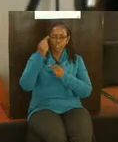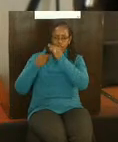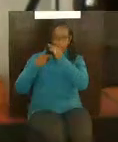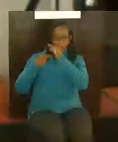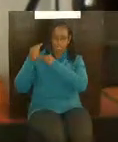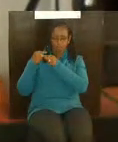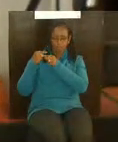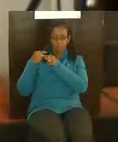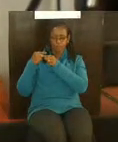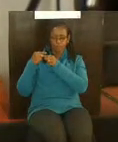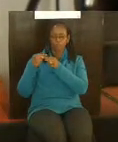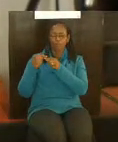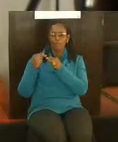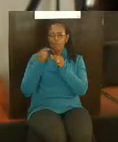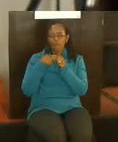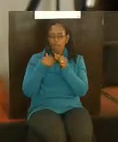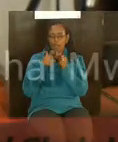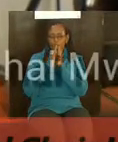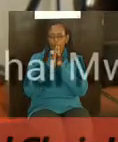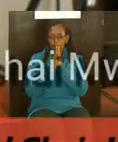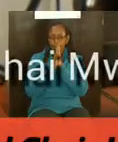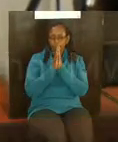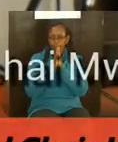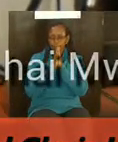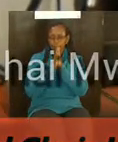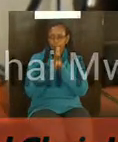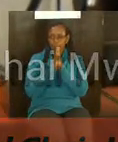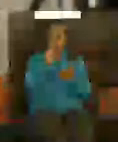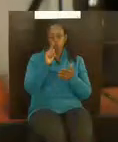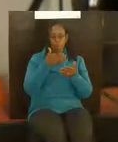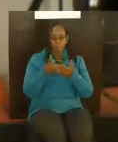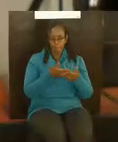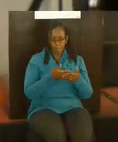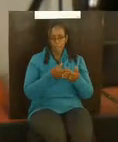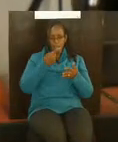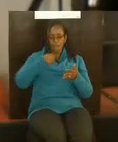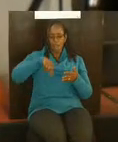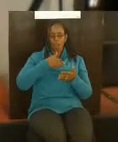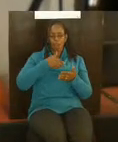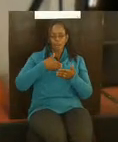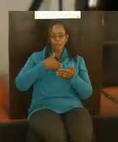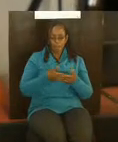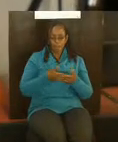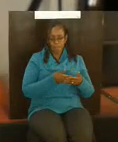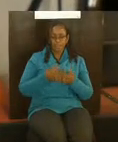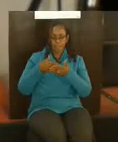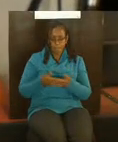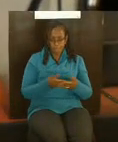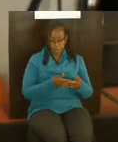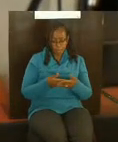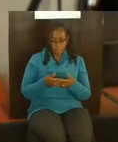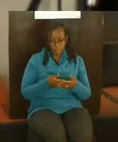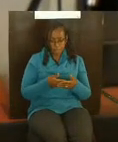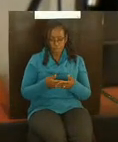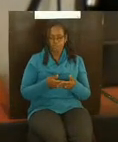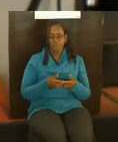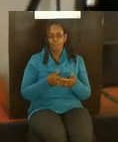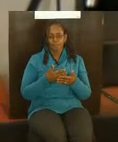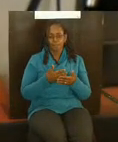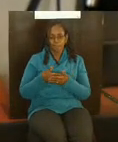said I'm praying for my birthday please baby baby baby